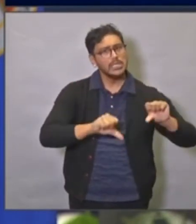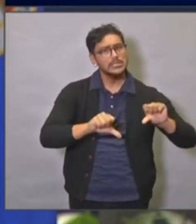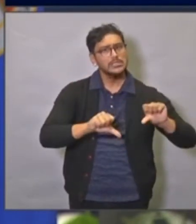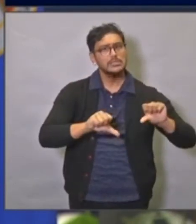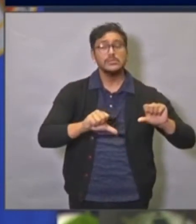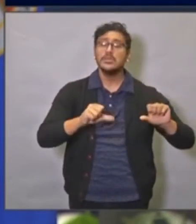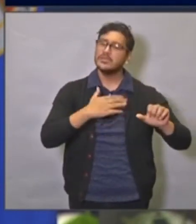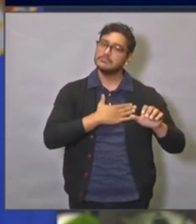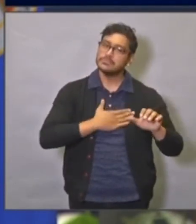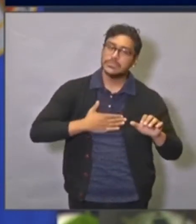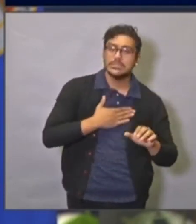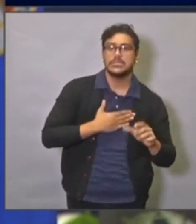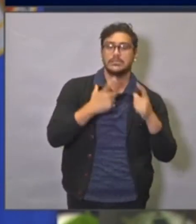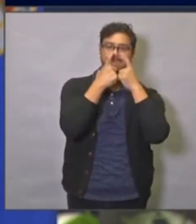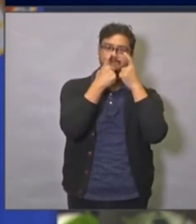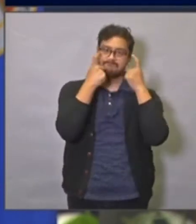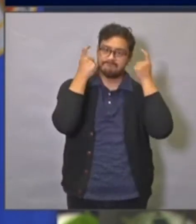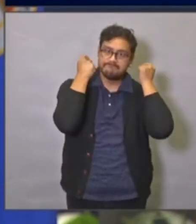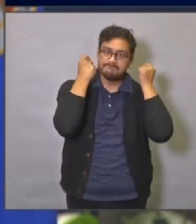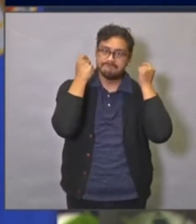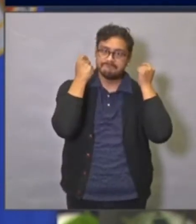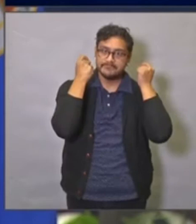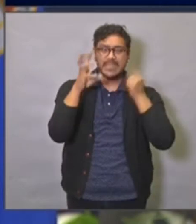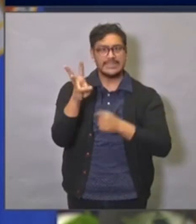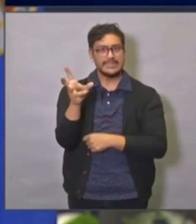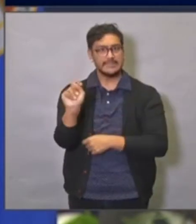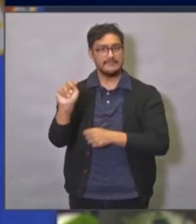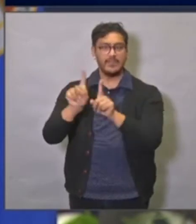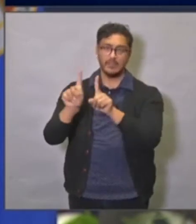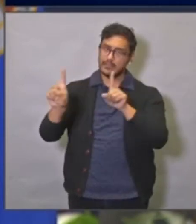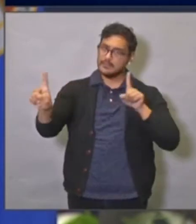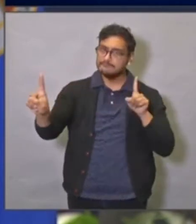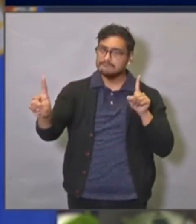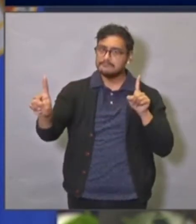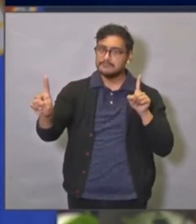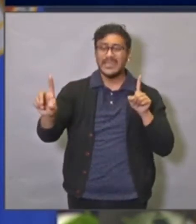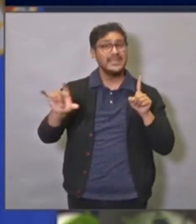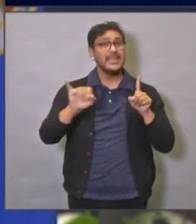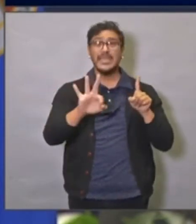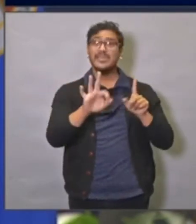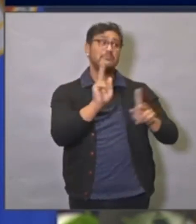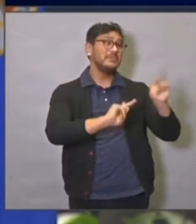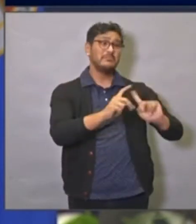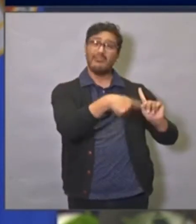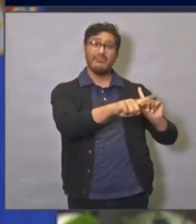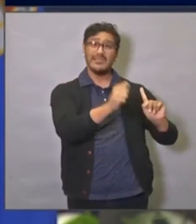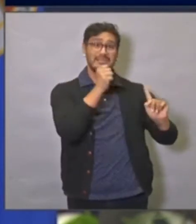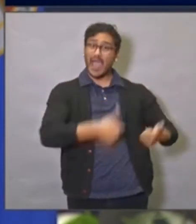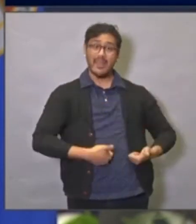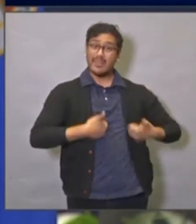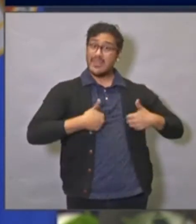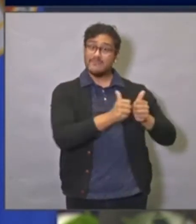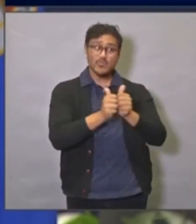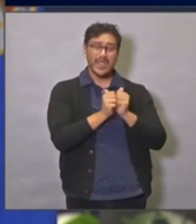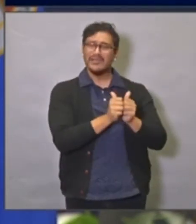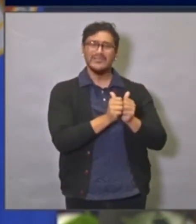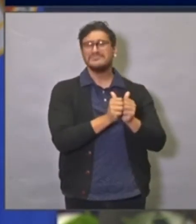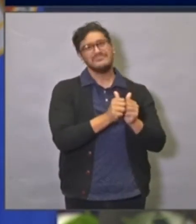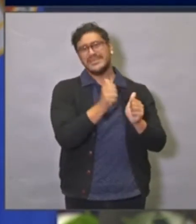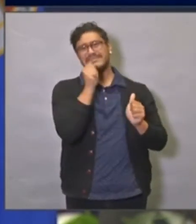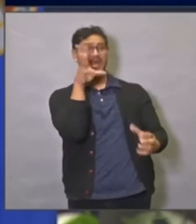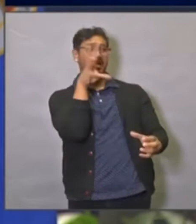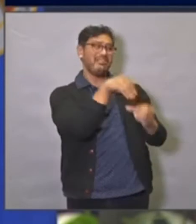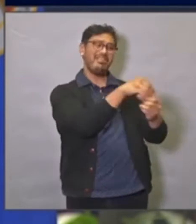6 feet of space, and don't congregate with people that you don't live with. These are important things to remember.